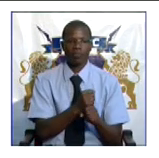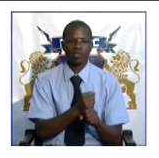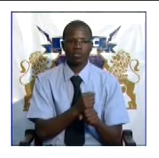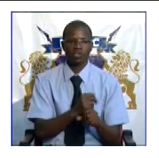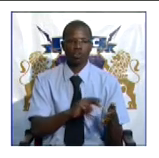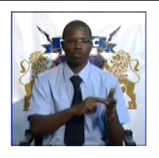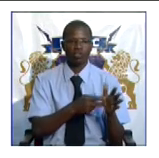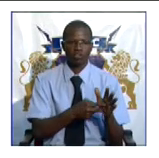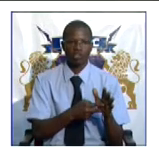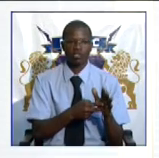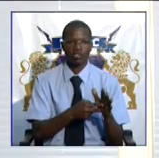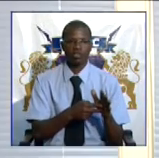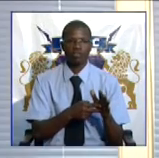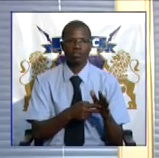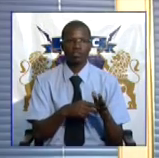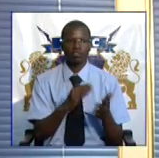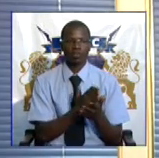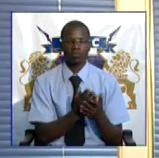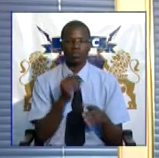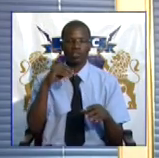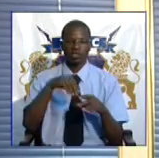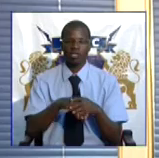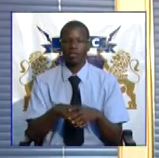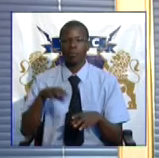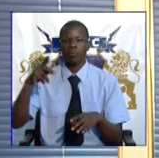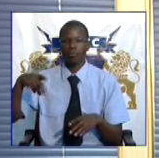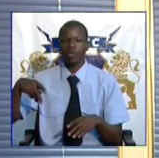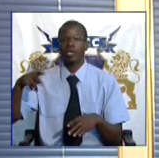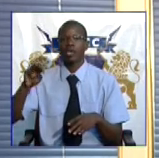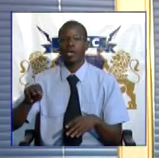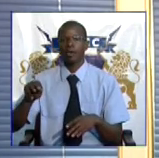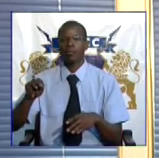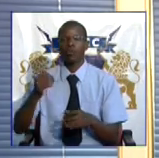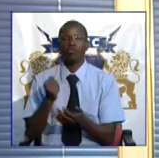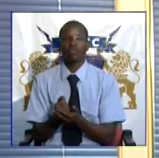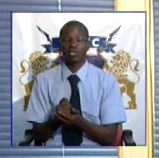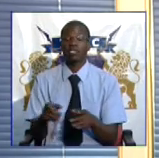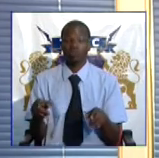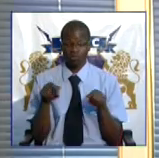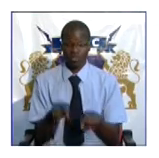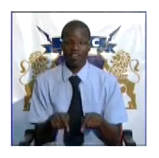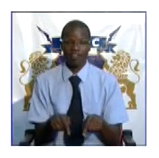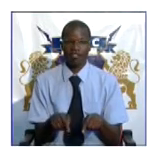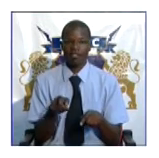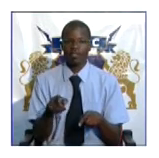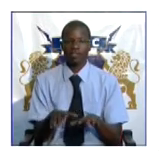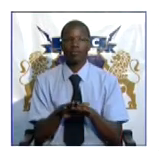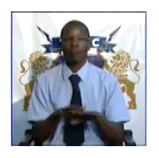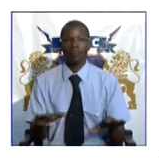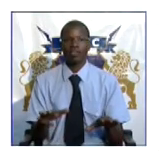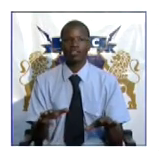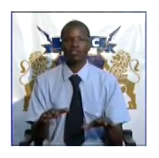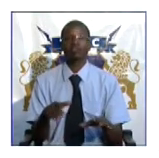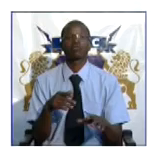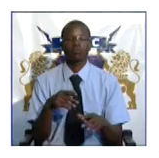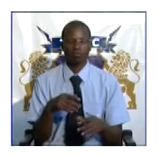Minister. Today, integrity testing is a permanent feature in the public service.